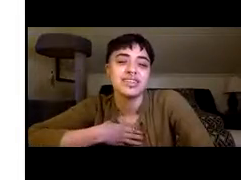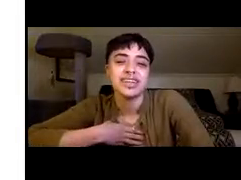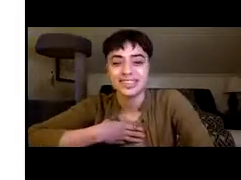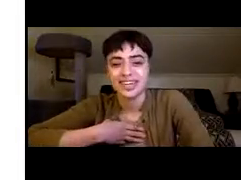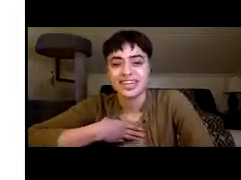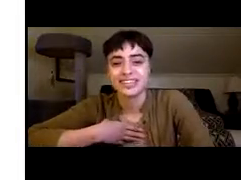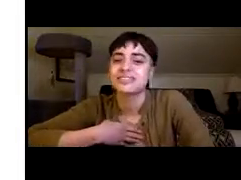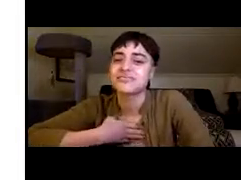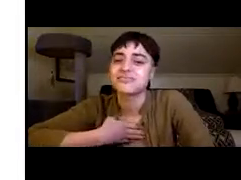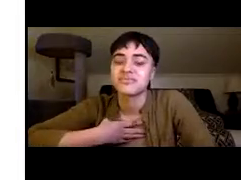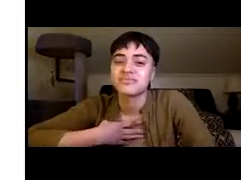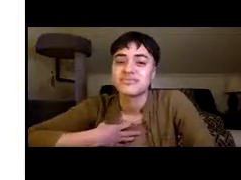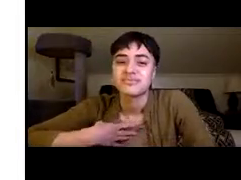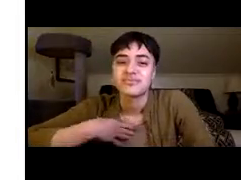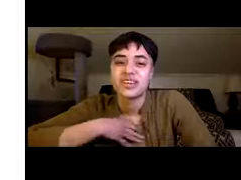next slide.